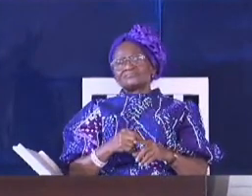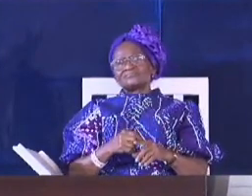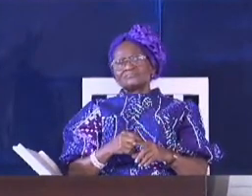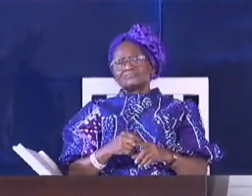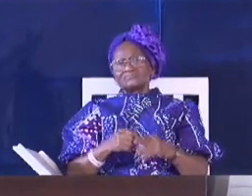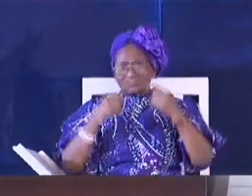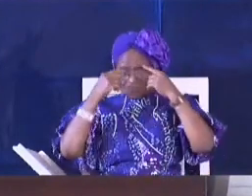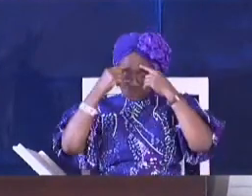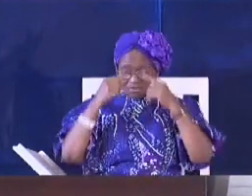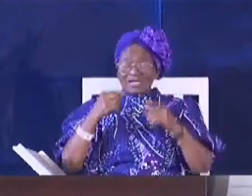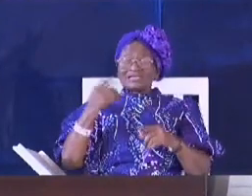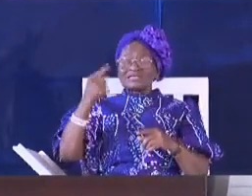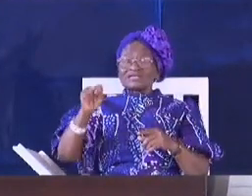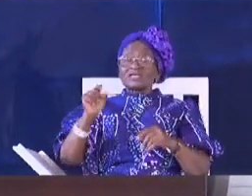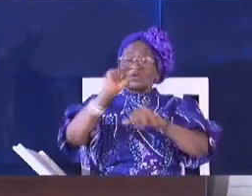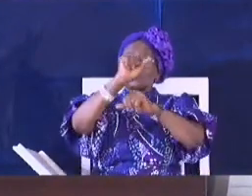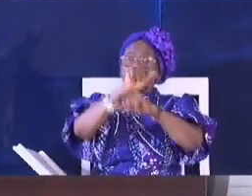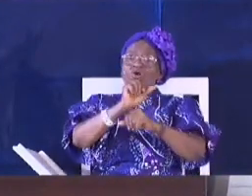concerning the works of my hand,